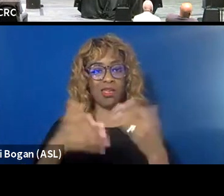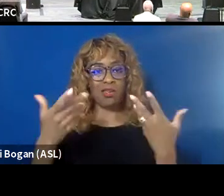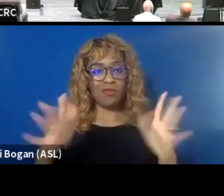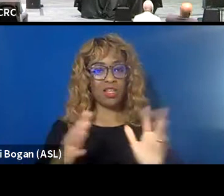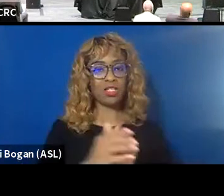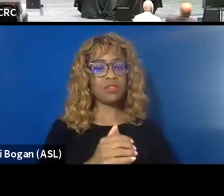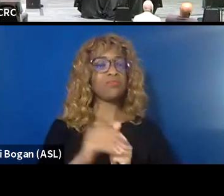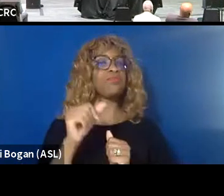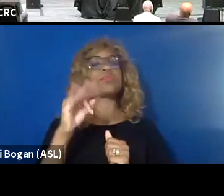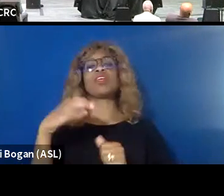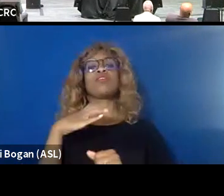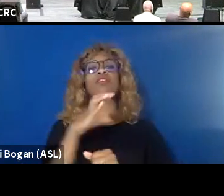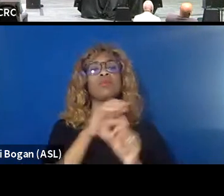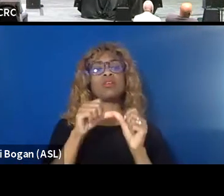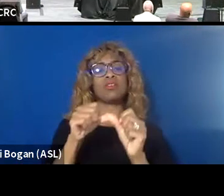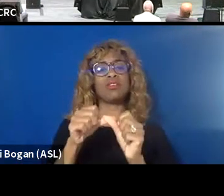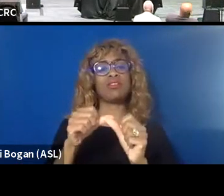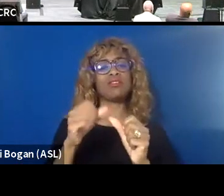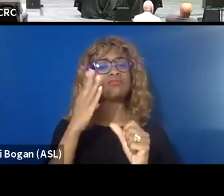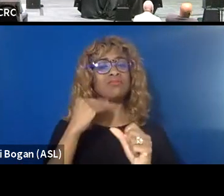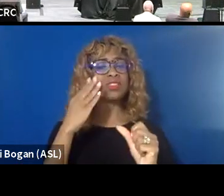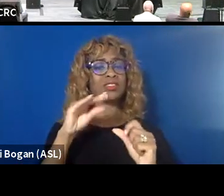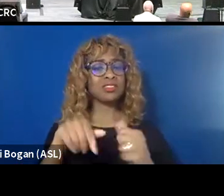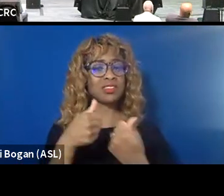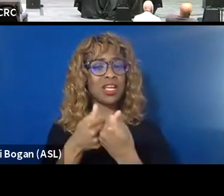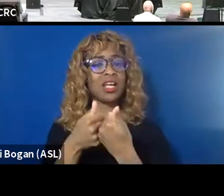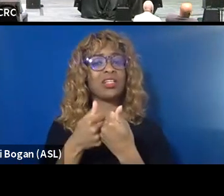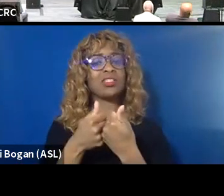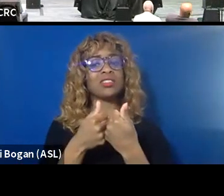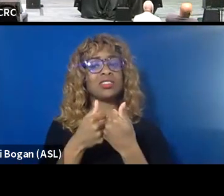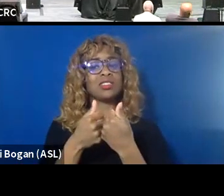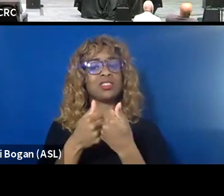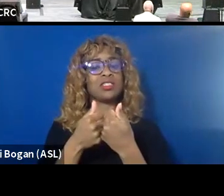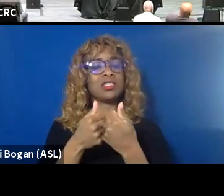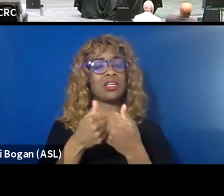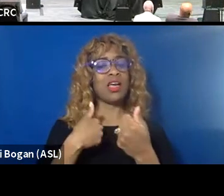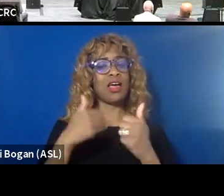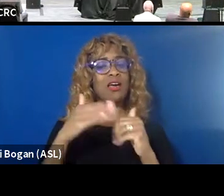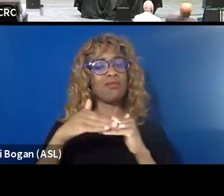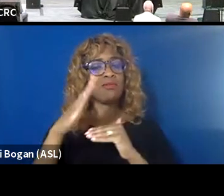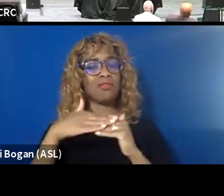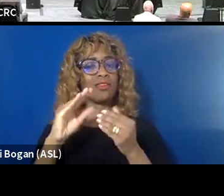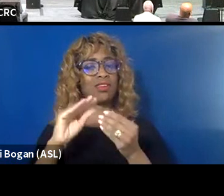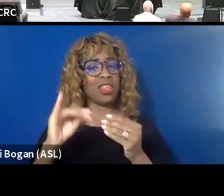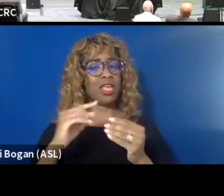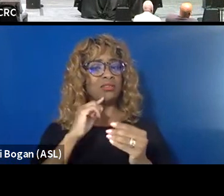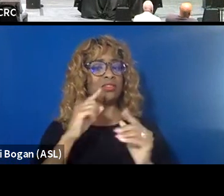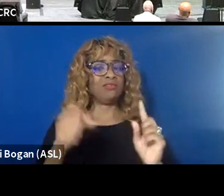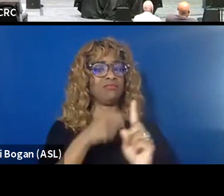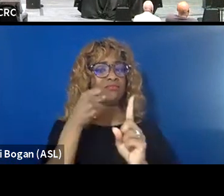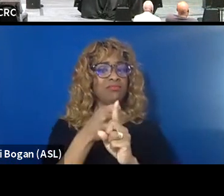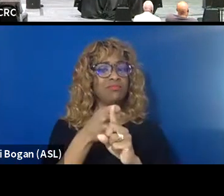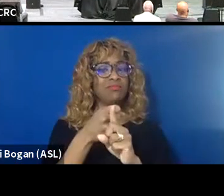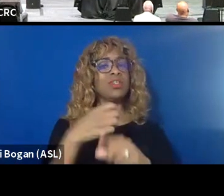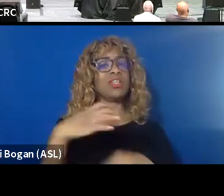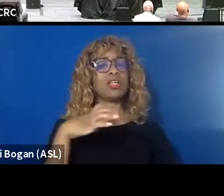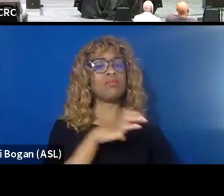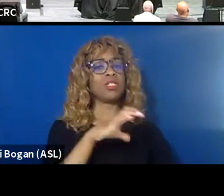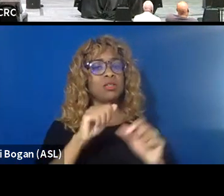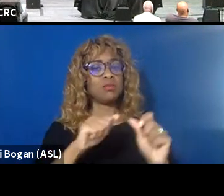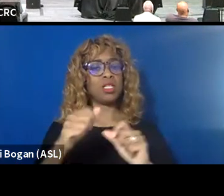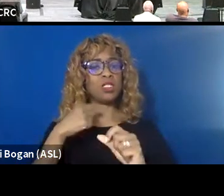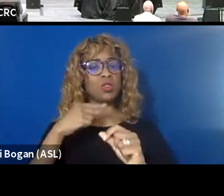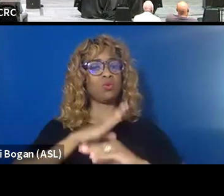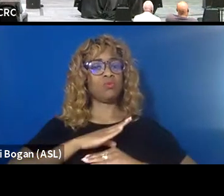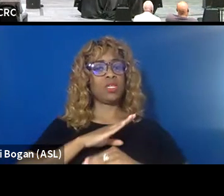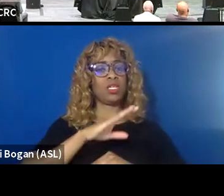the commission continues to have challenges in keeping a quorum, it could have a serious impact on the commission's ability to meet its November